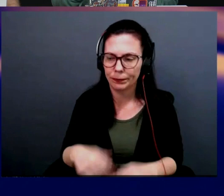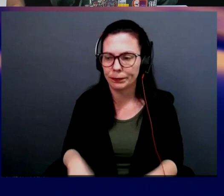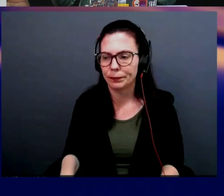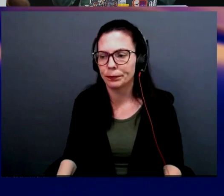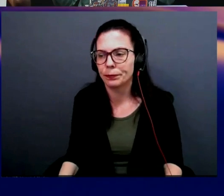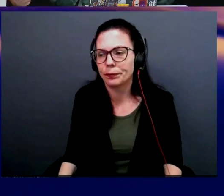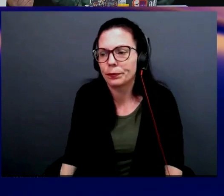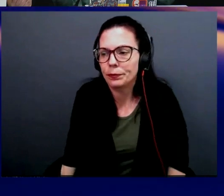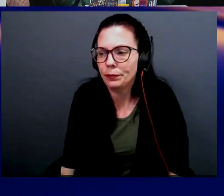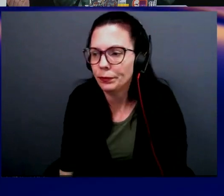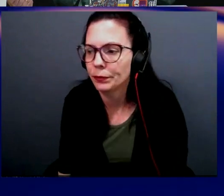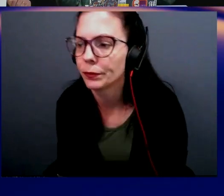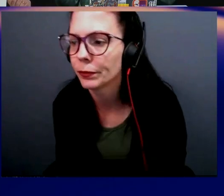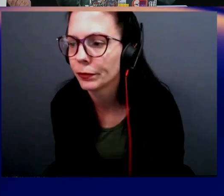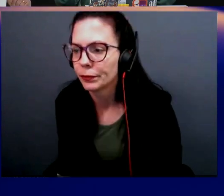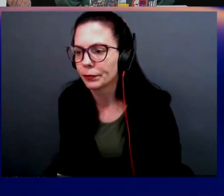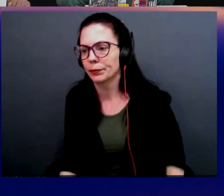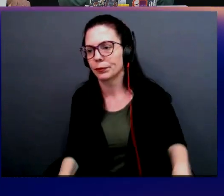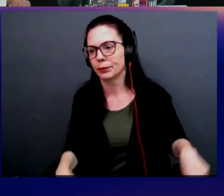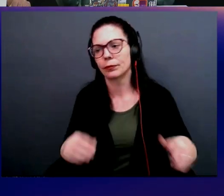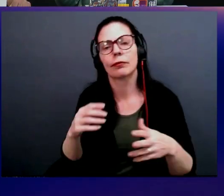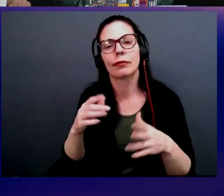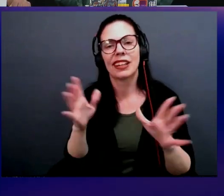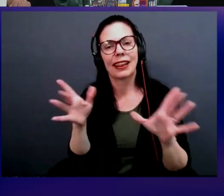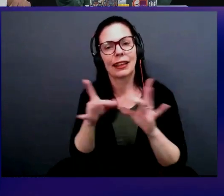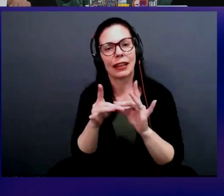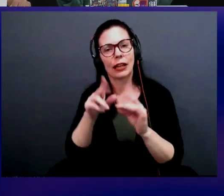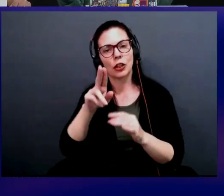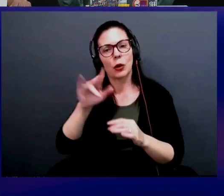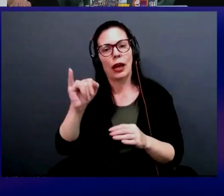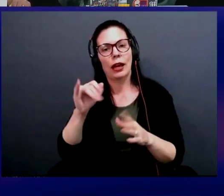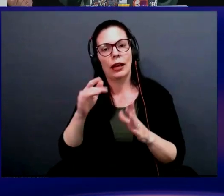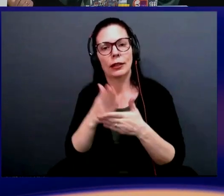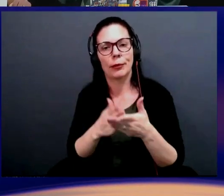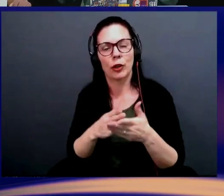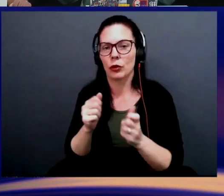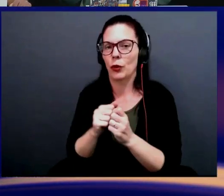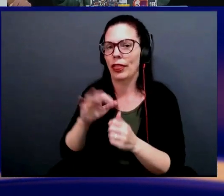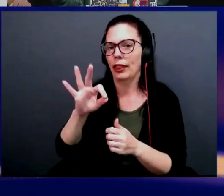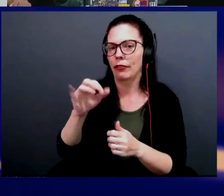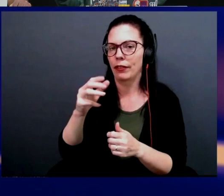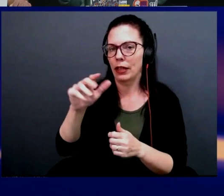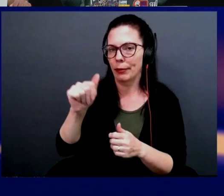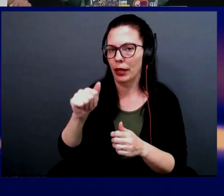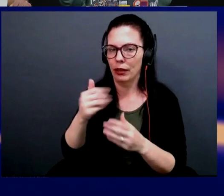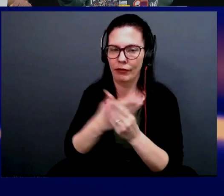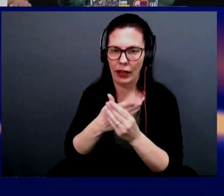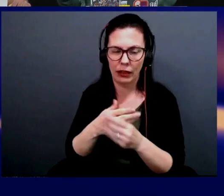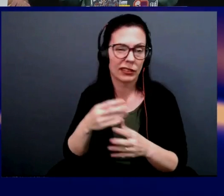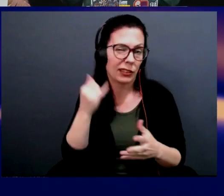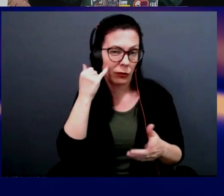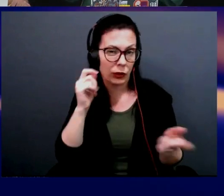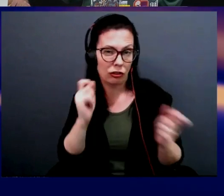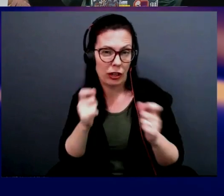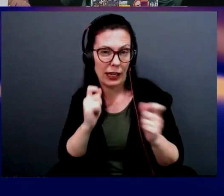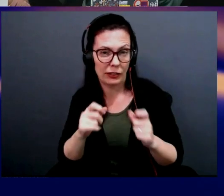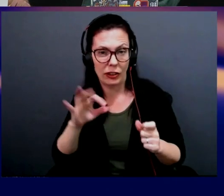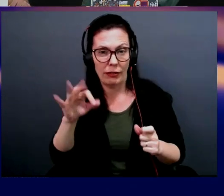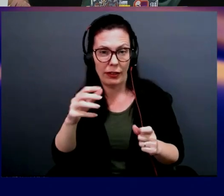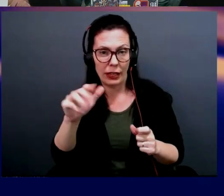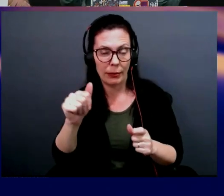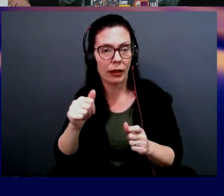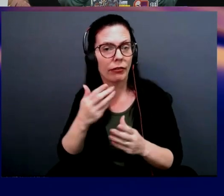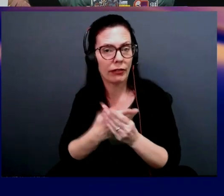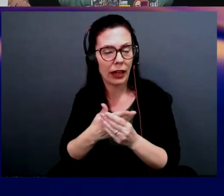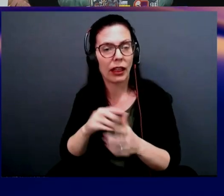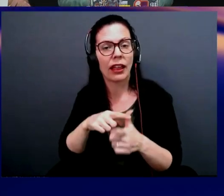And then it will connect our UI components with this Figma file. So whenever we make changes to the Figma file and sync, it